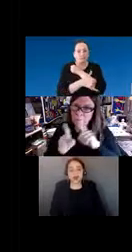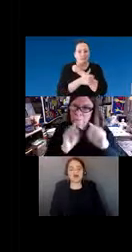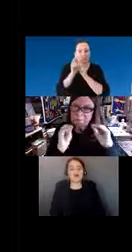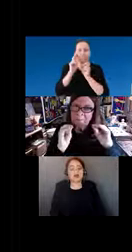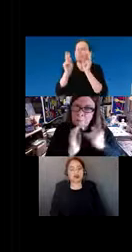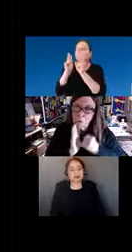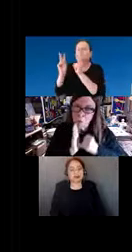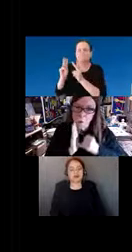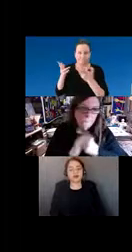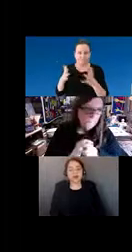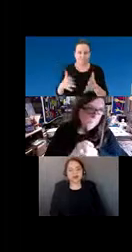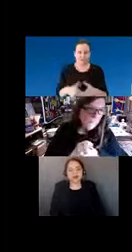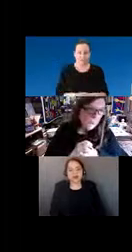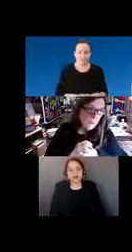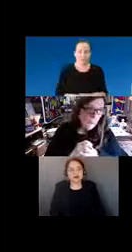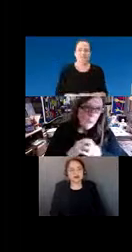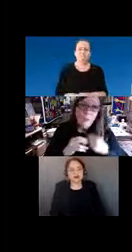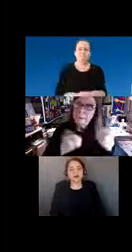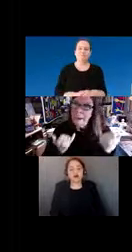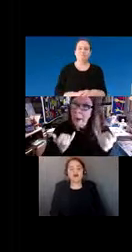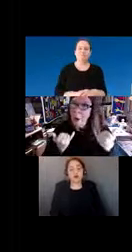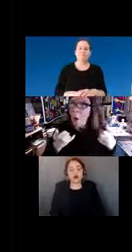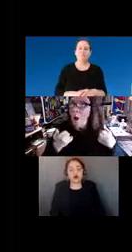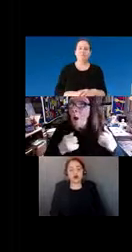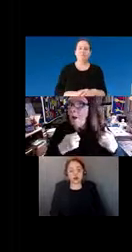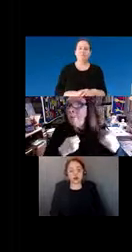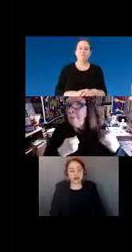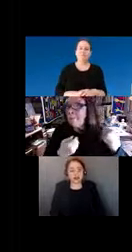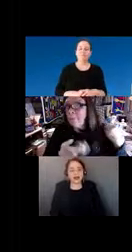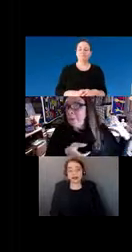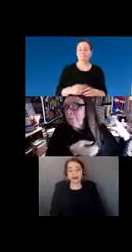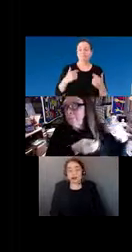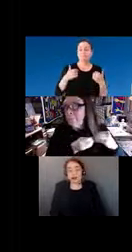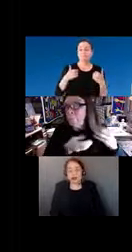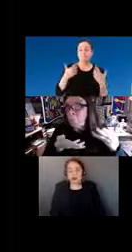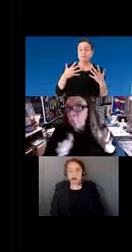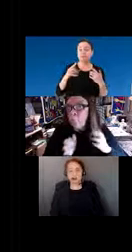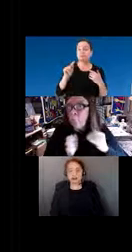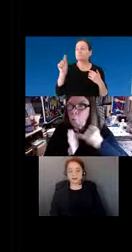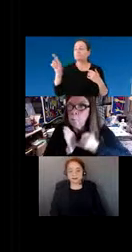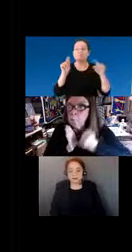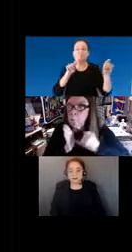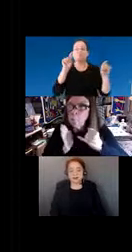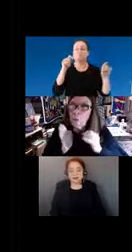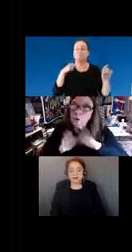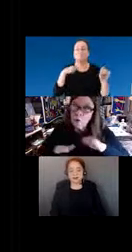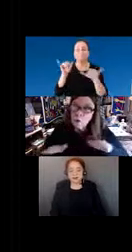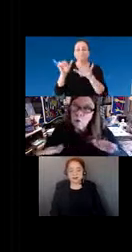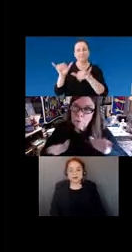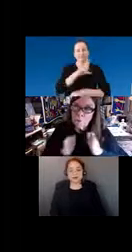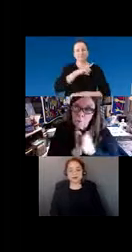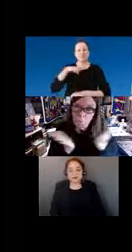I had several residencies where I've taught art and art trauma therapy.